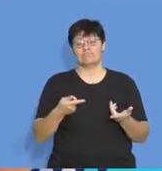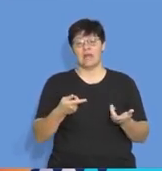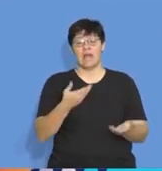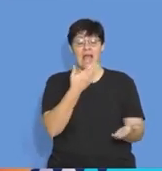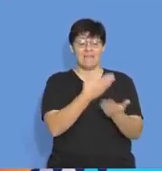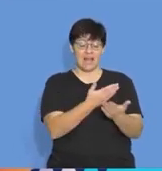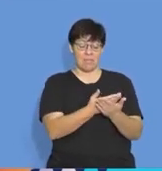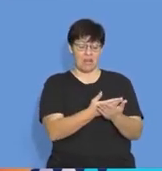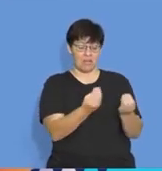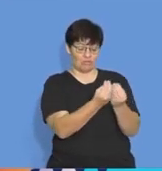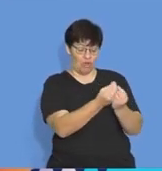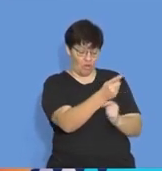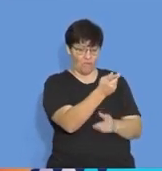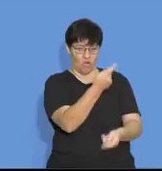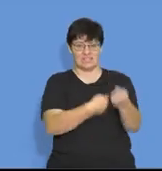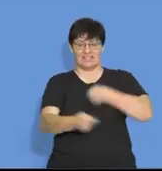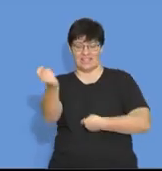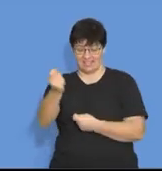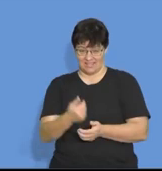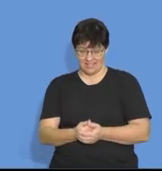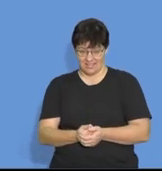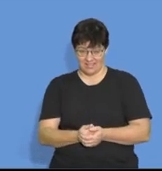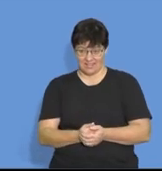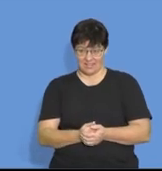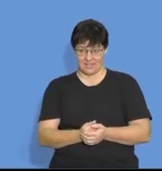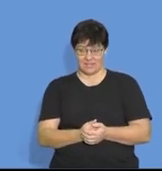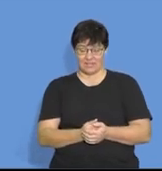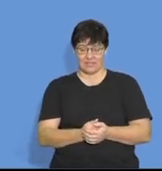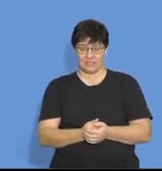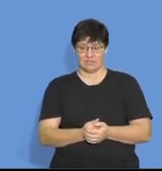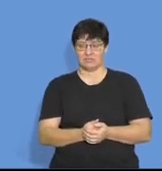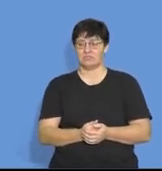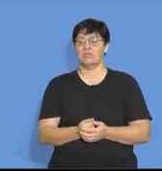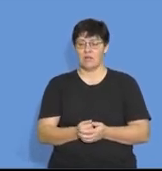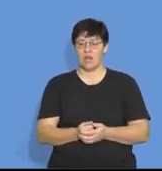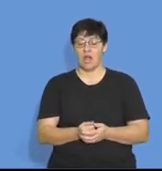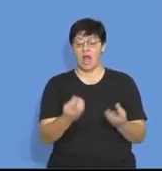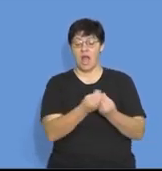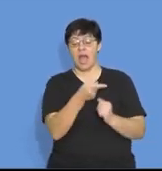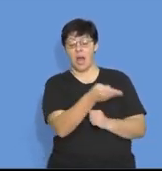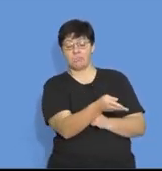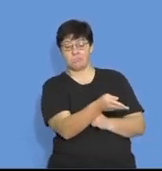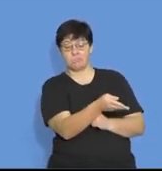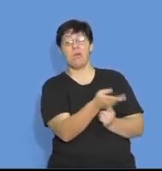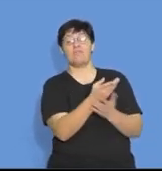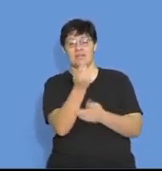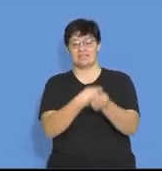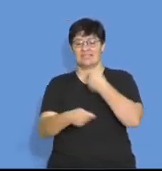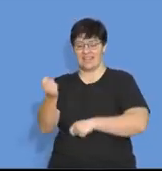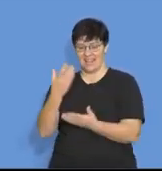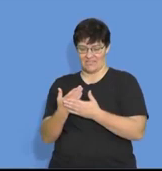for resale. In other words, what you see here is your goods available for resale is